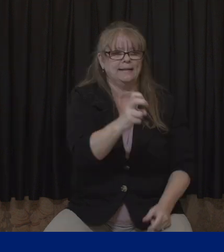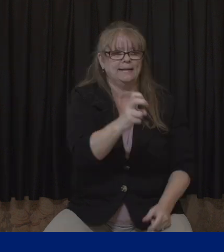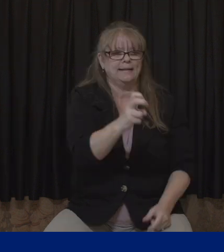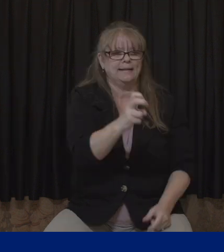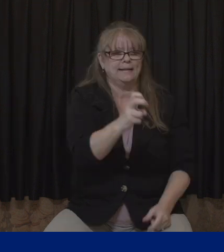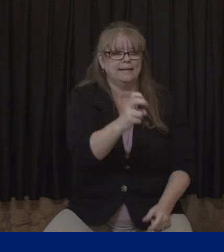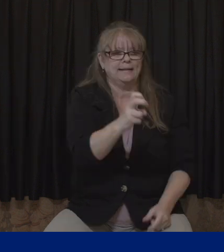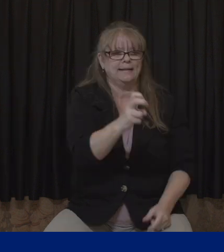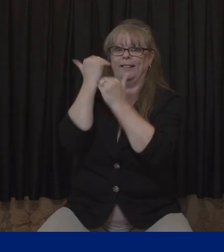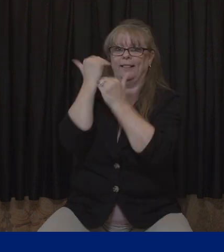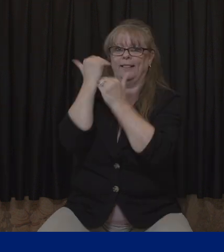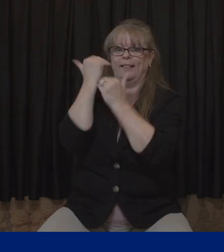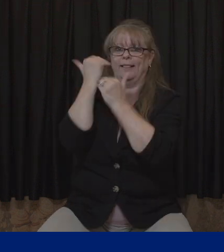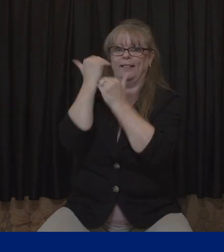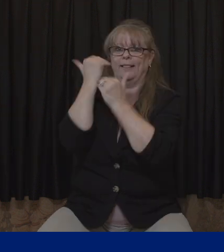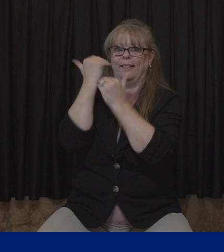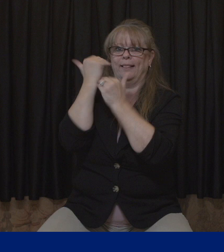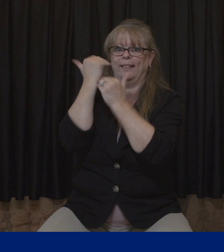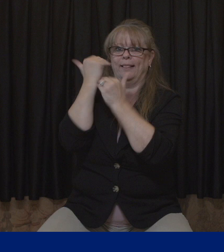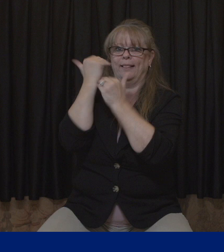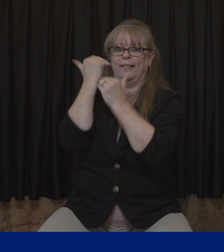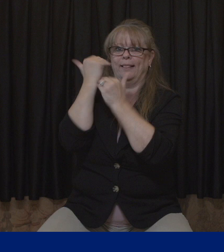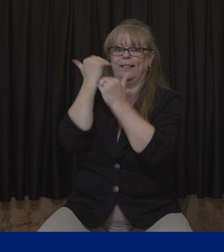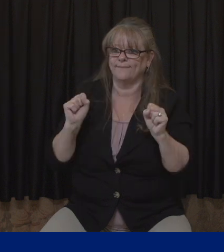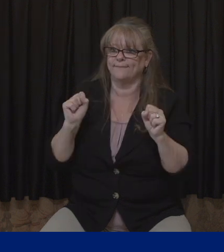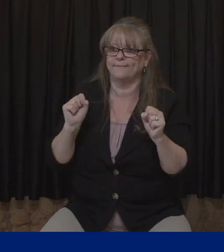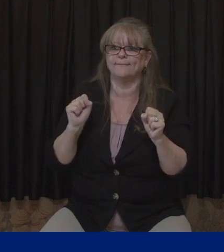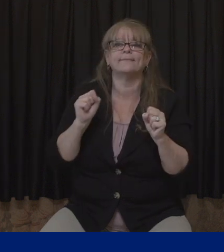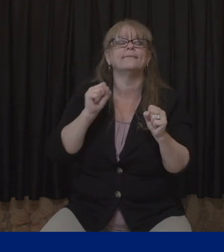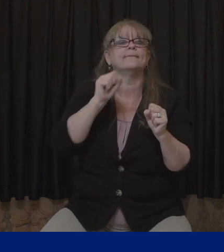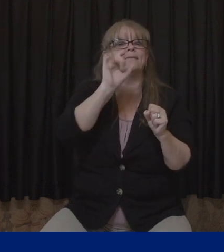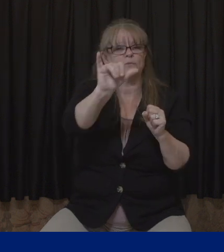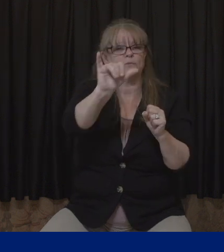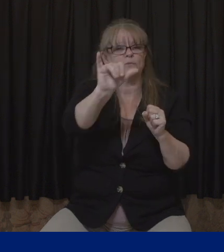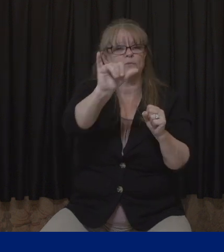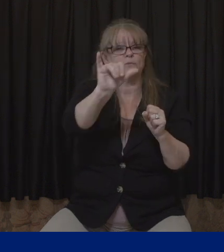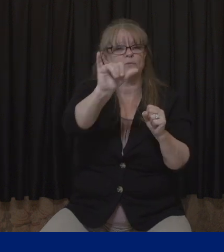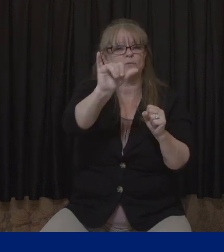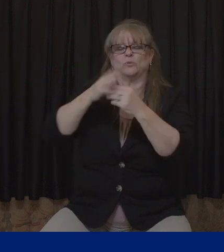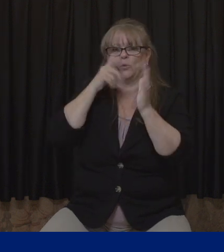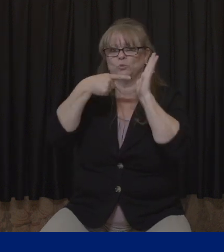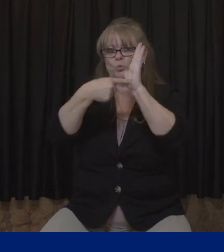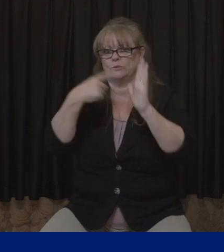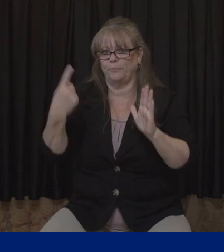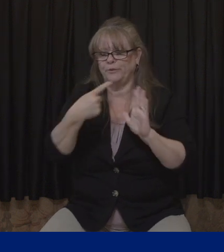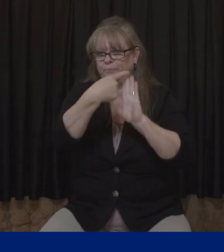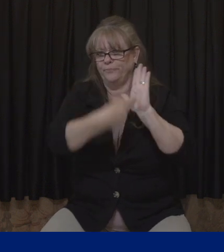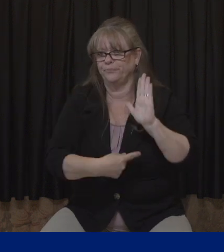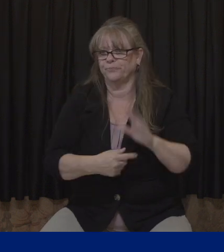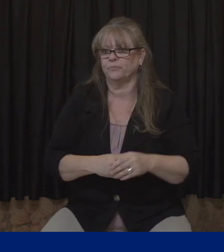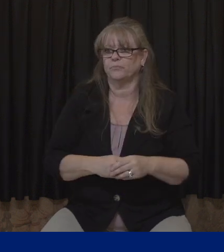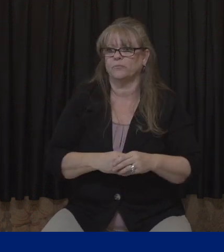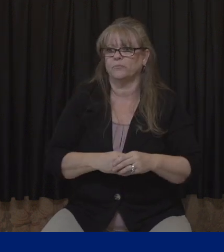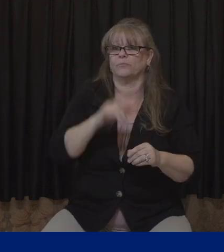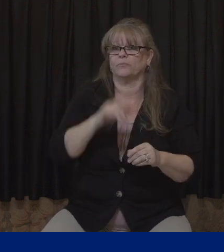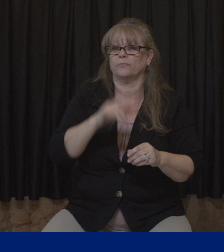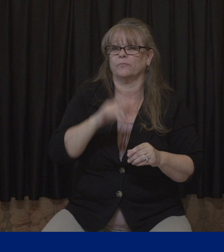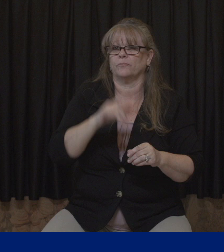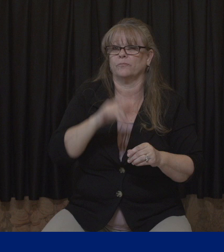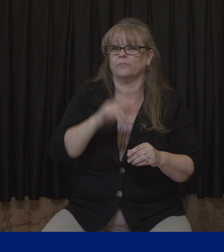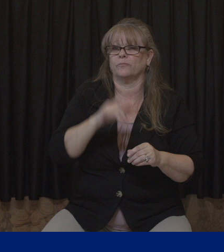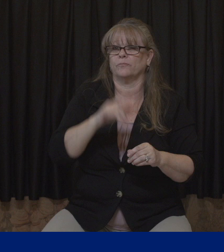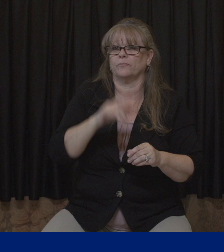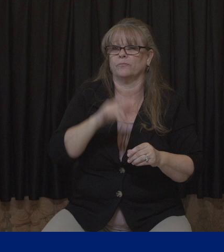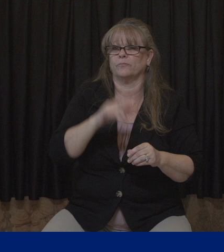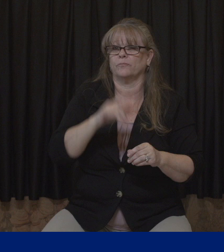phase. Our hope, my hope, your hope, is to be able to continue to relax more restrictions in the future. We all hope that